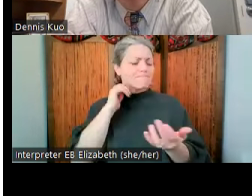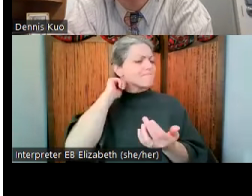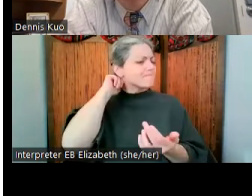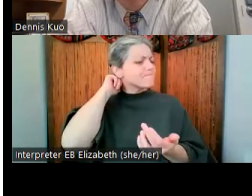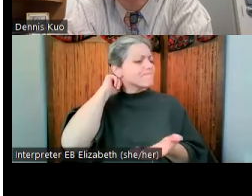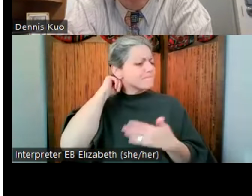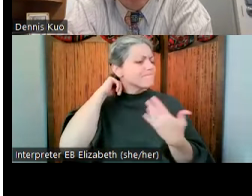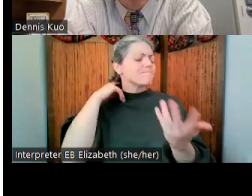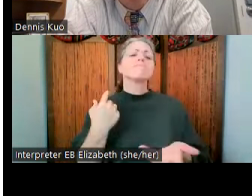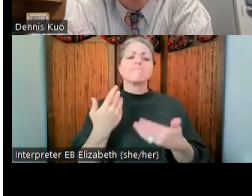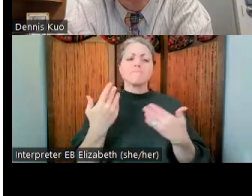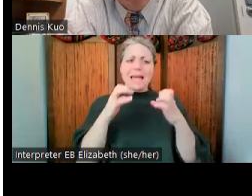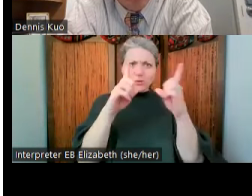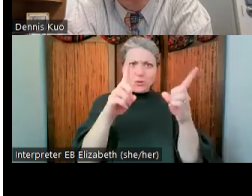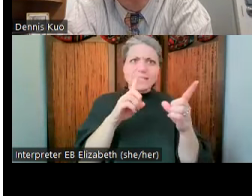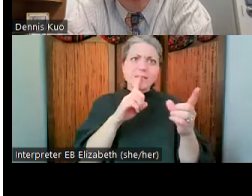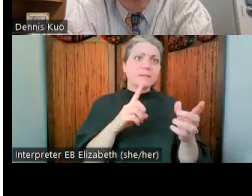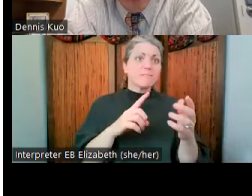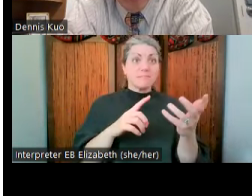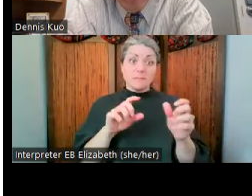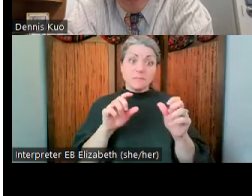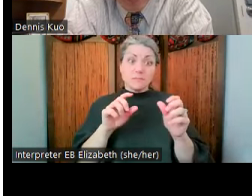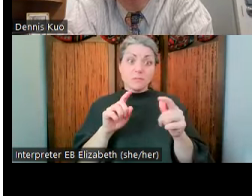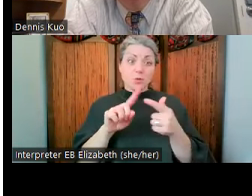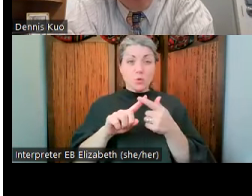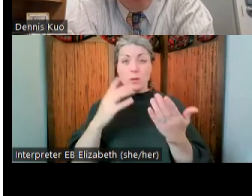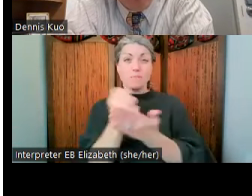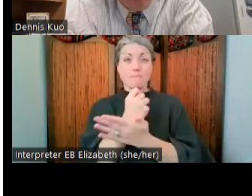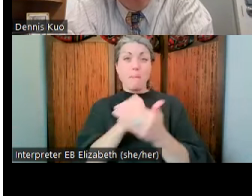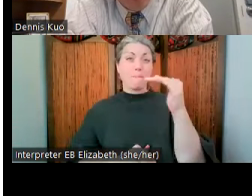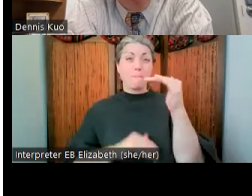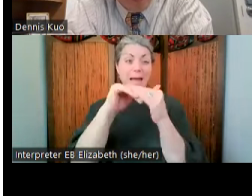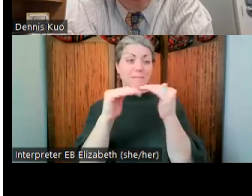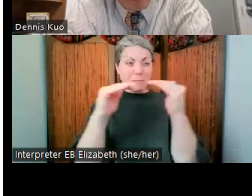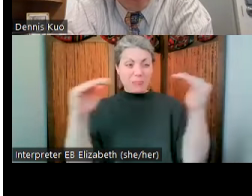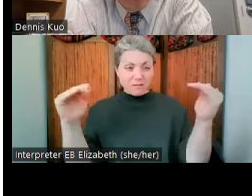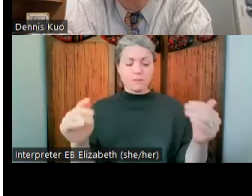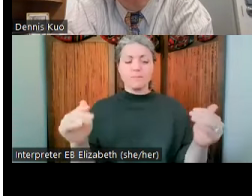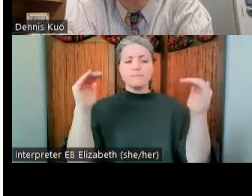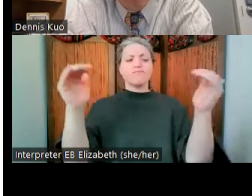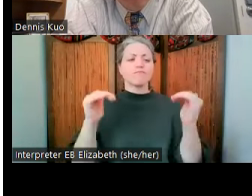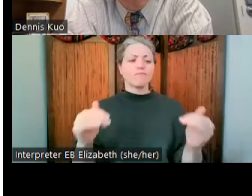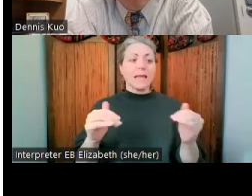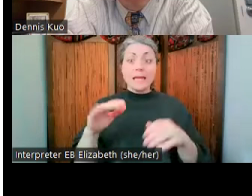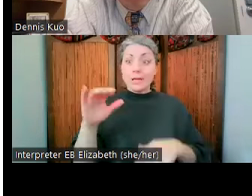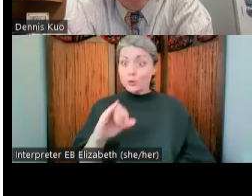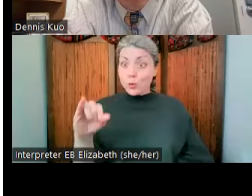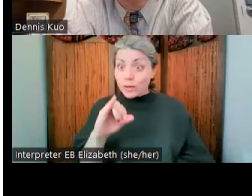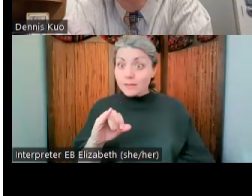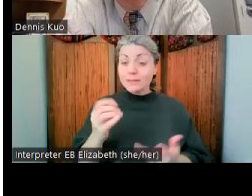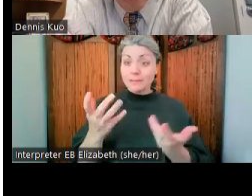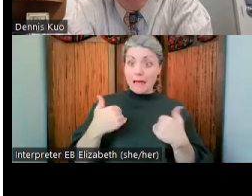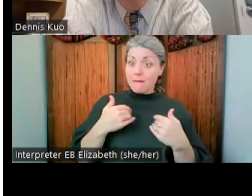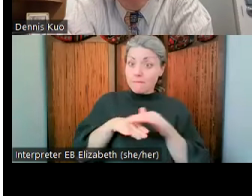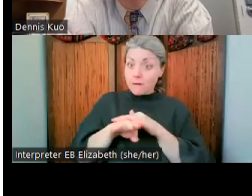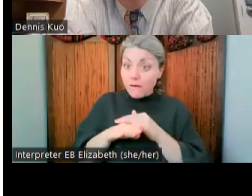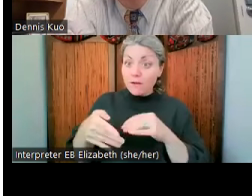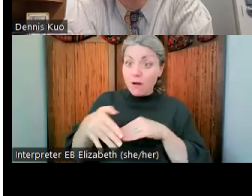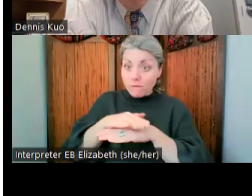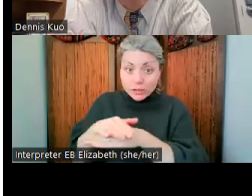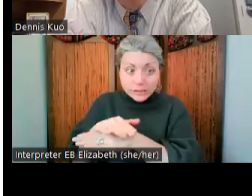education development reaches its maximum potential. Adequate and continuous insurance, the availability of communities-based